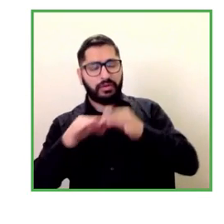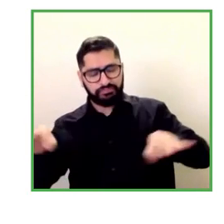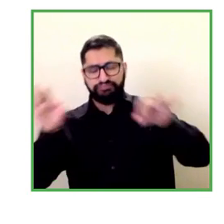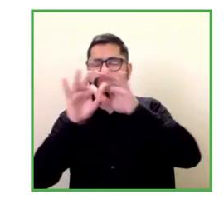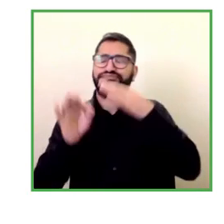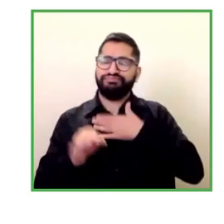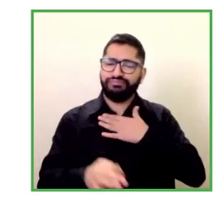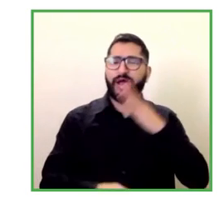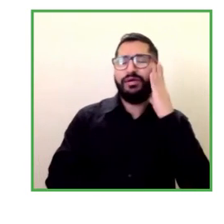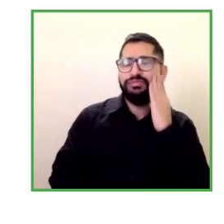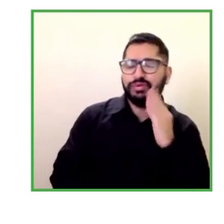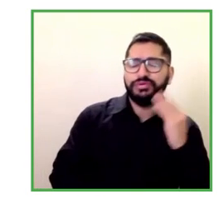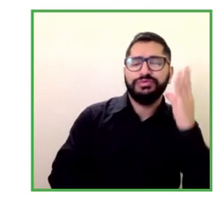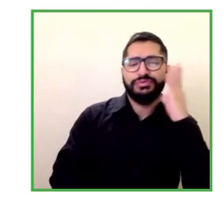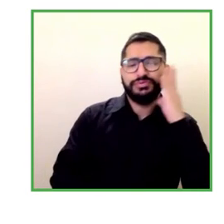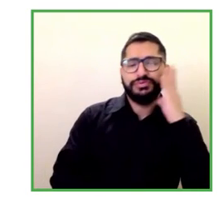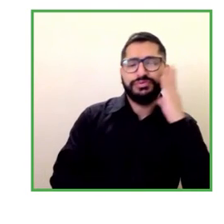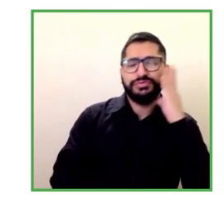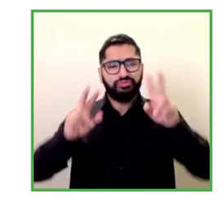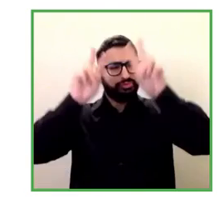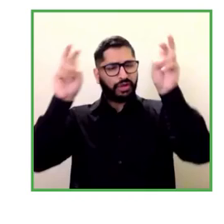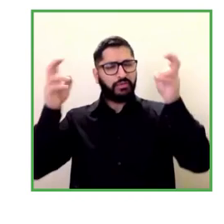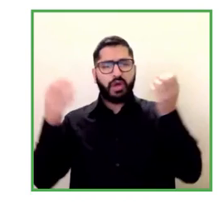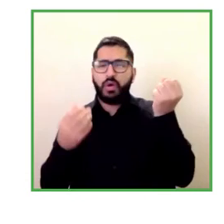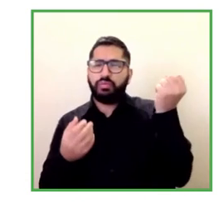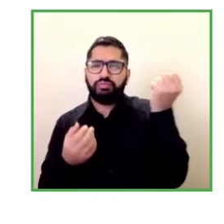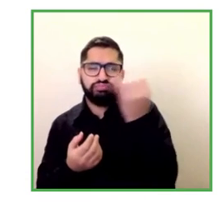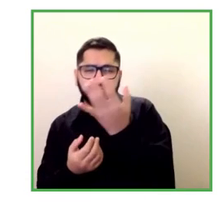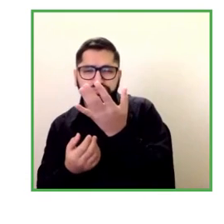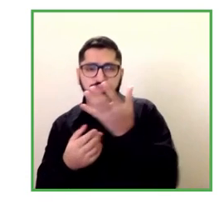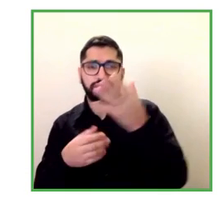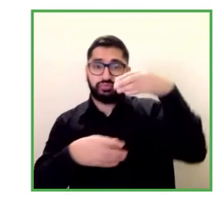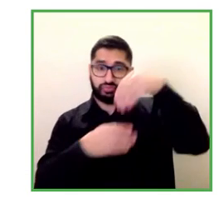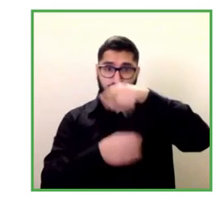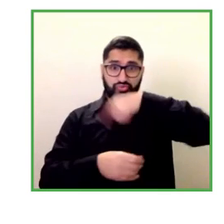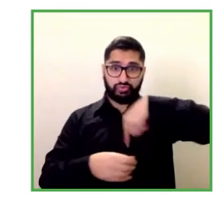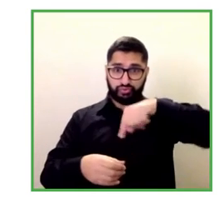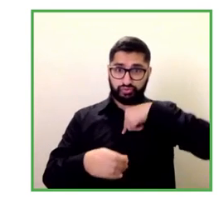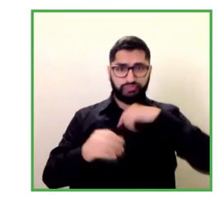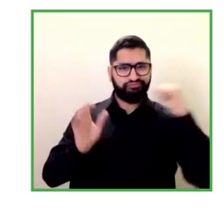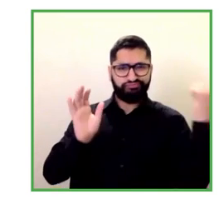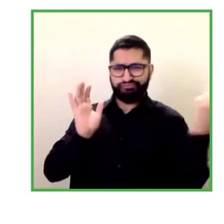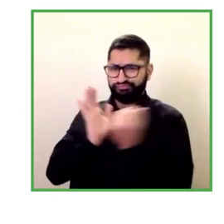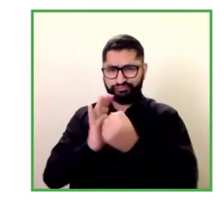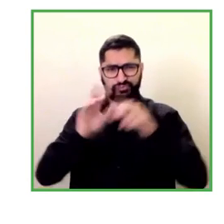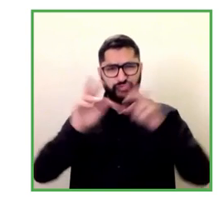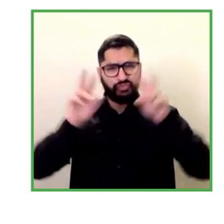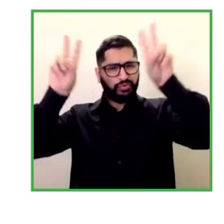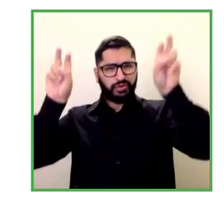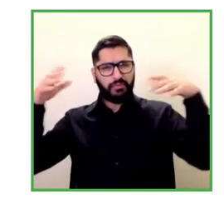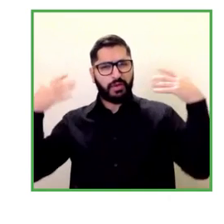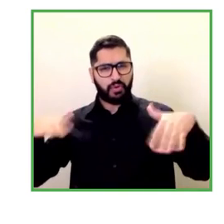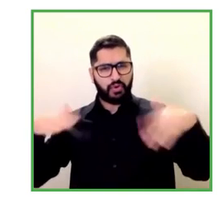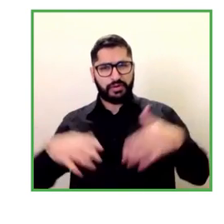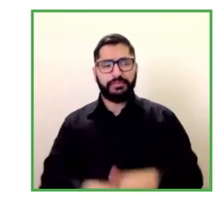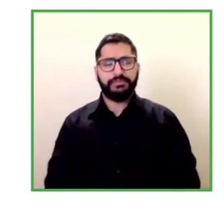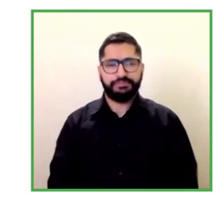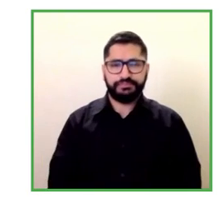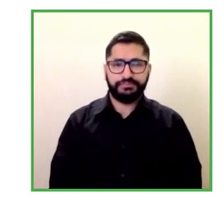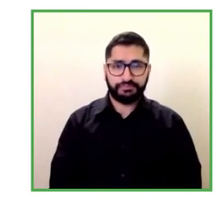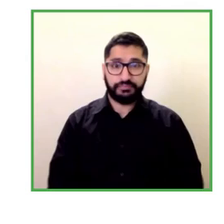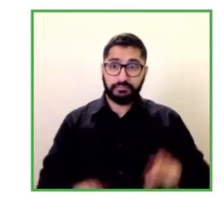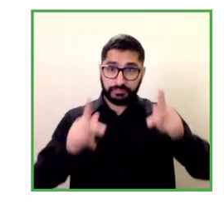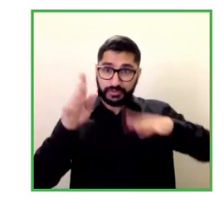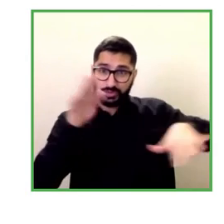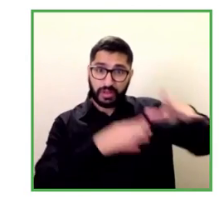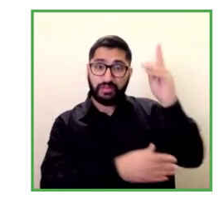but there's no inclusion without us. That is the motto of people with disabilities. Of course, it is impossible for them to imagine an inclusive world